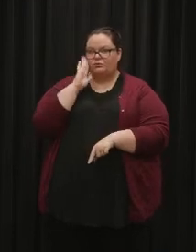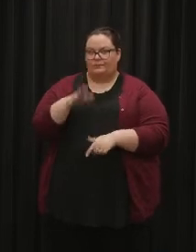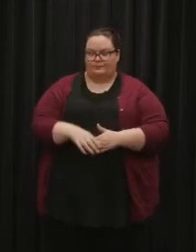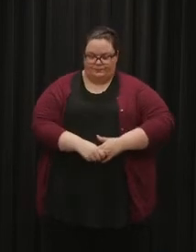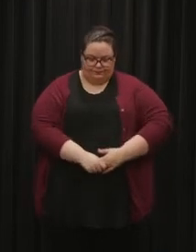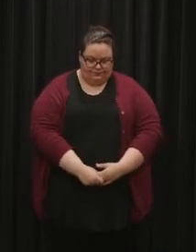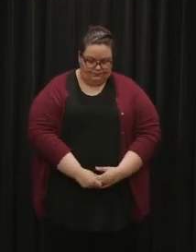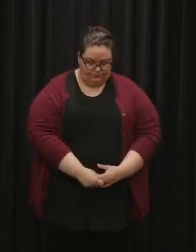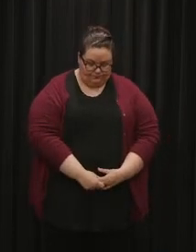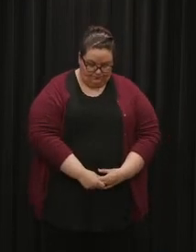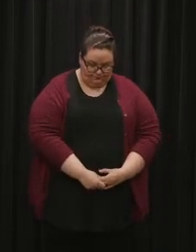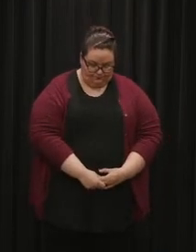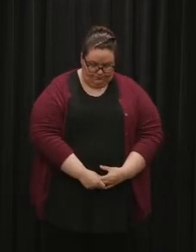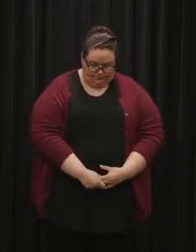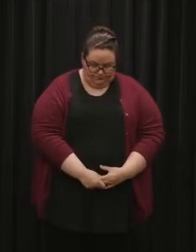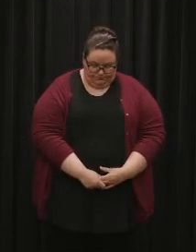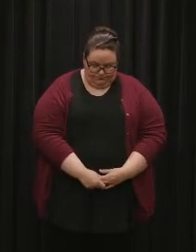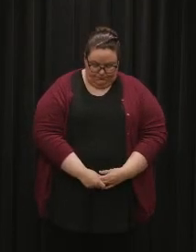Dr. Russell.